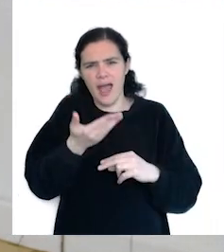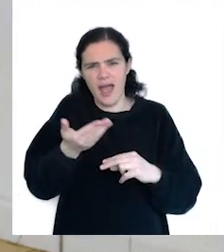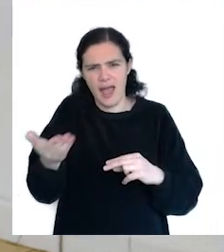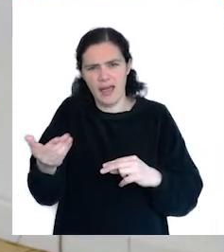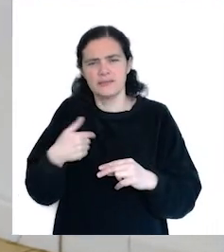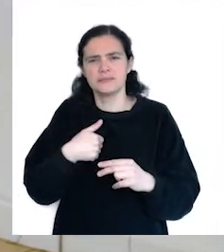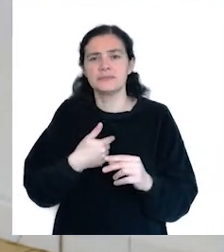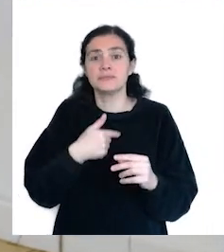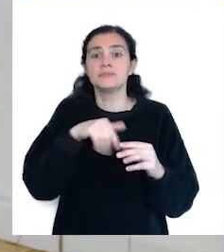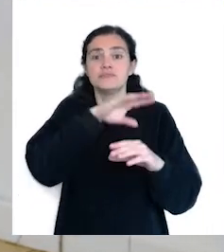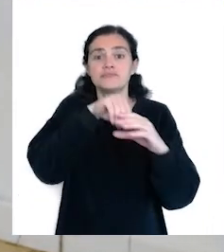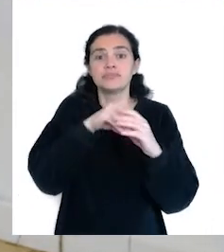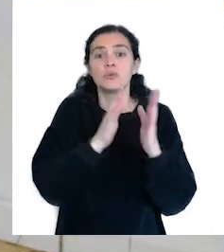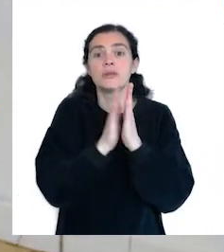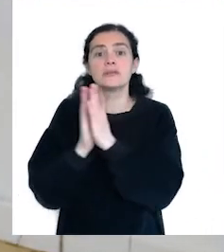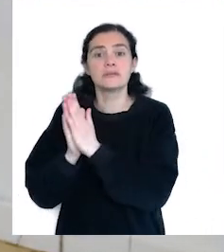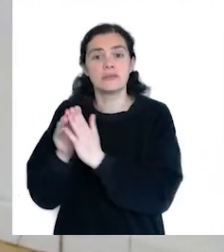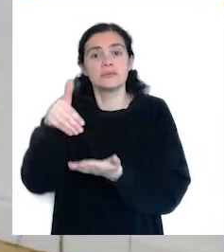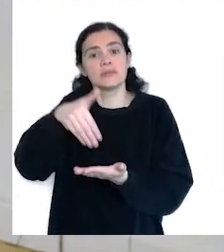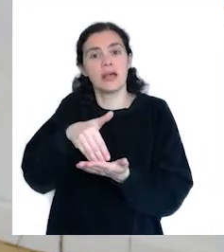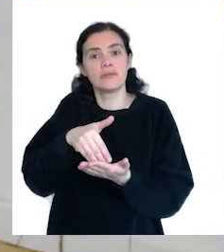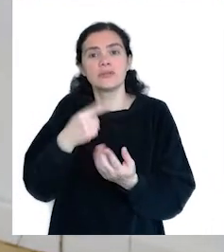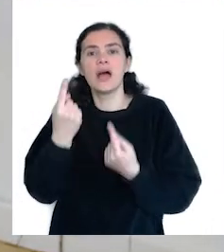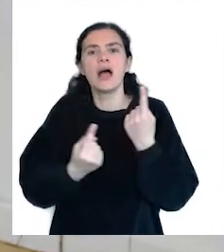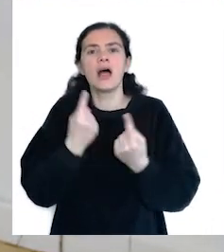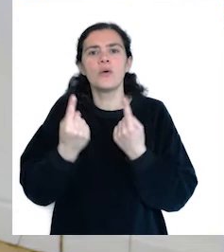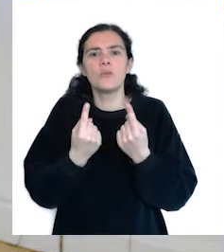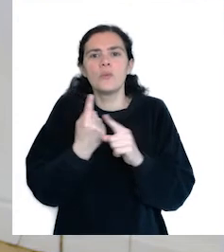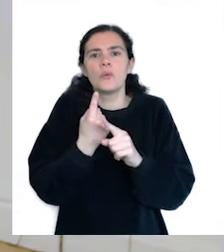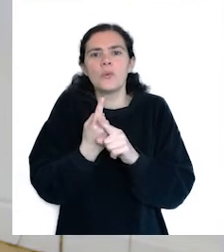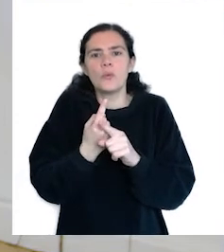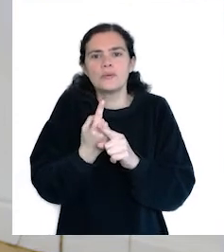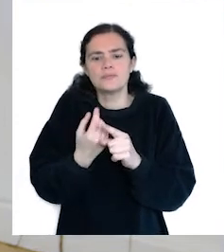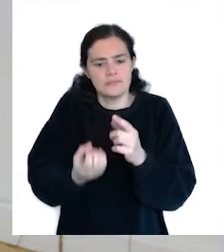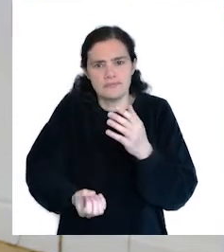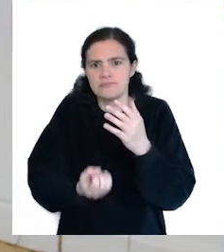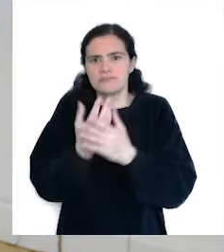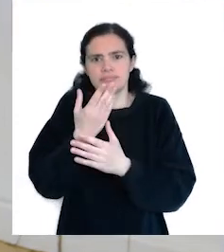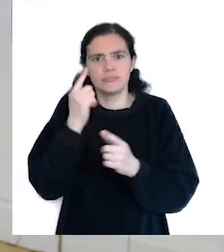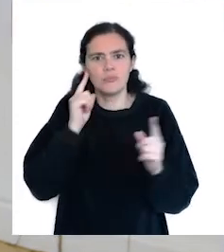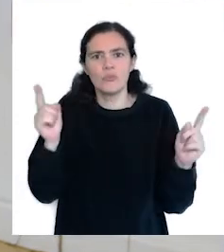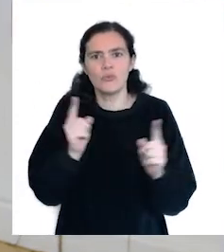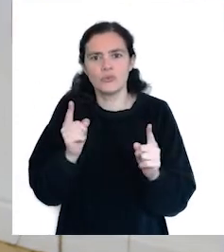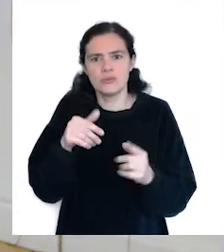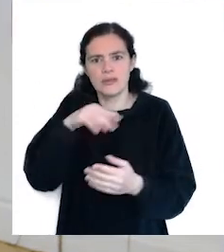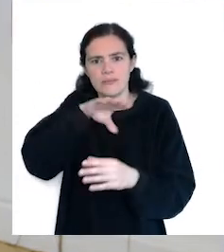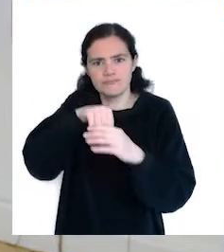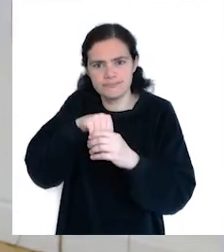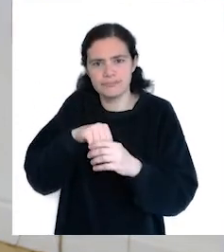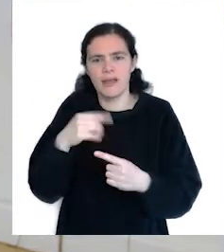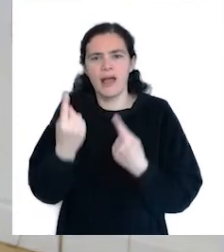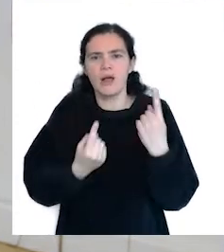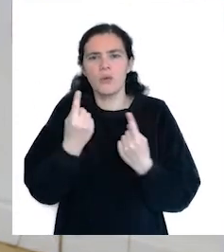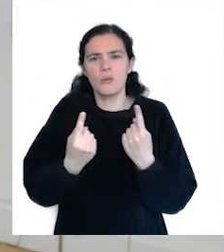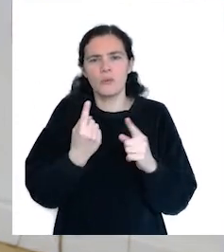are here, is part of the collection of Serralves. It's something that is part of the foundation of